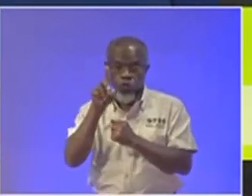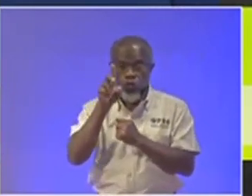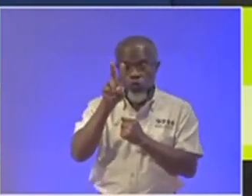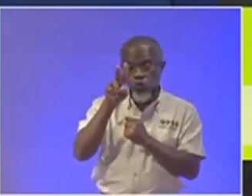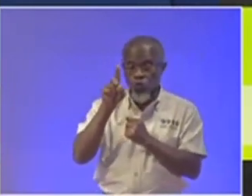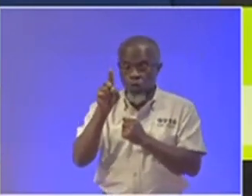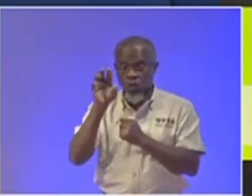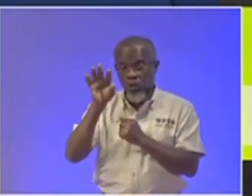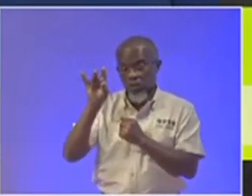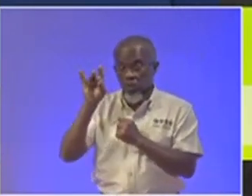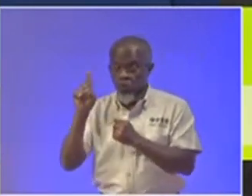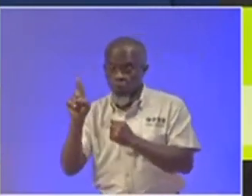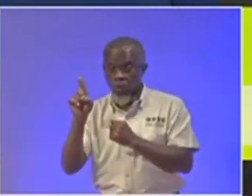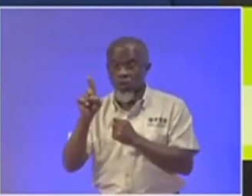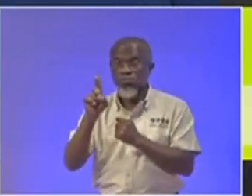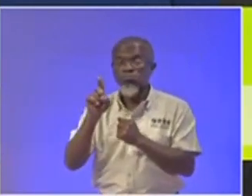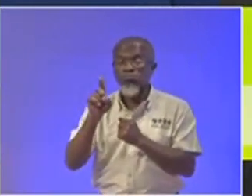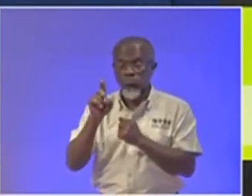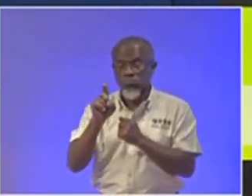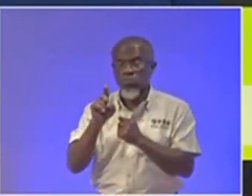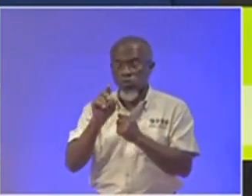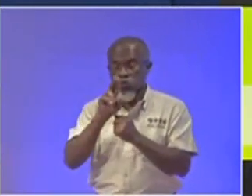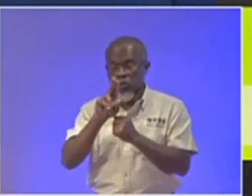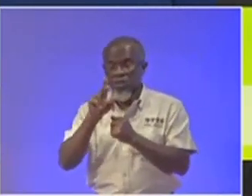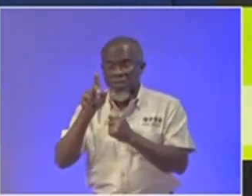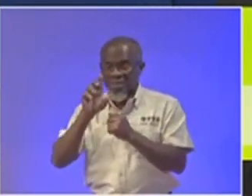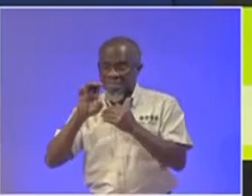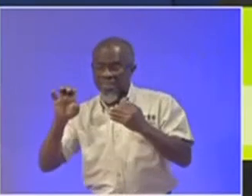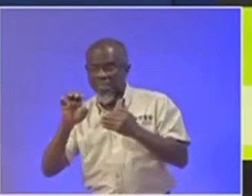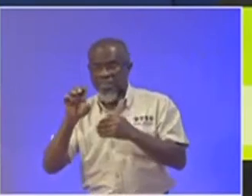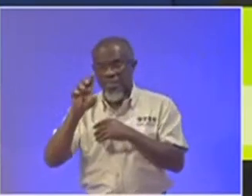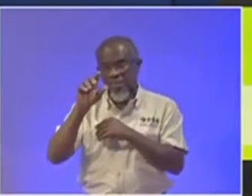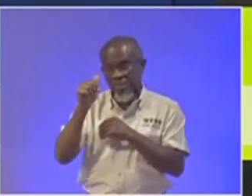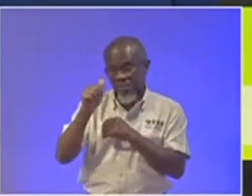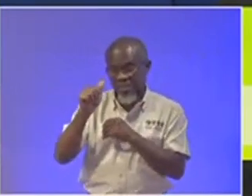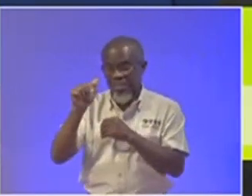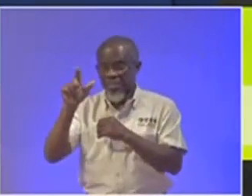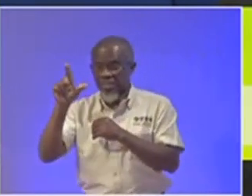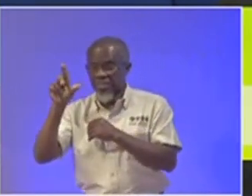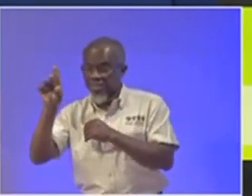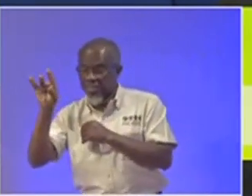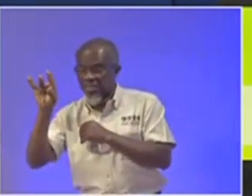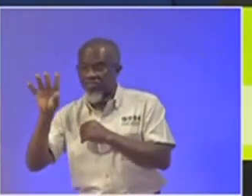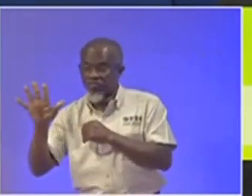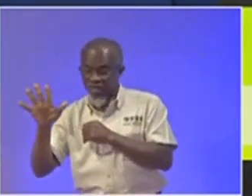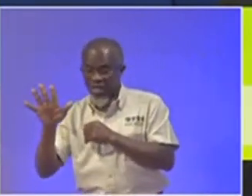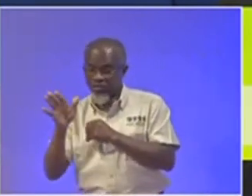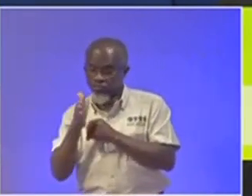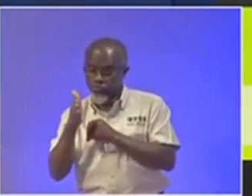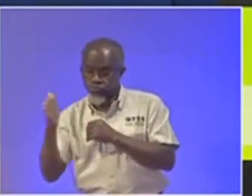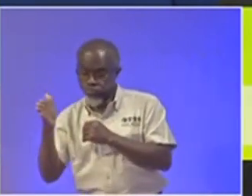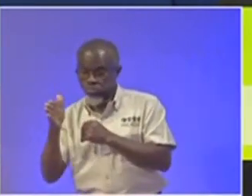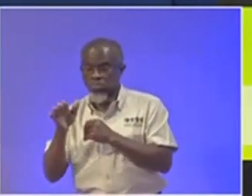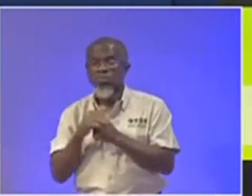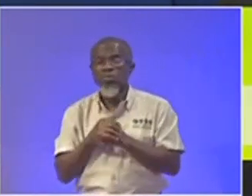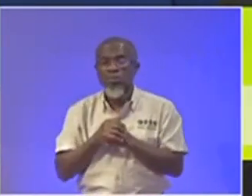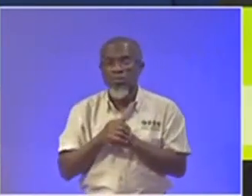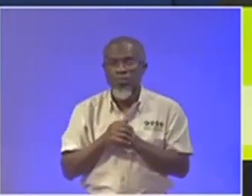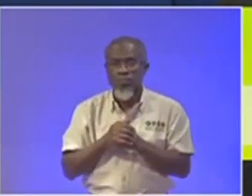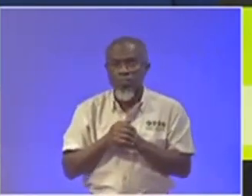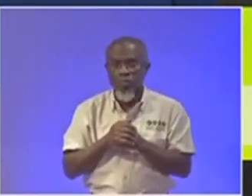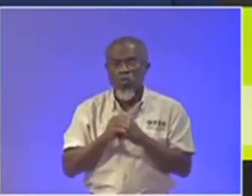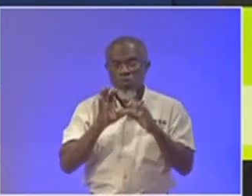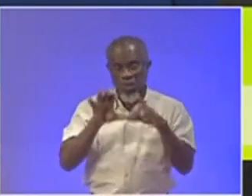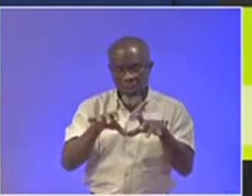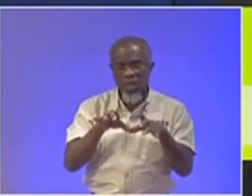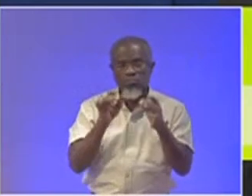622-2181, extension 1035, extension 1036, straight to extension 1038. they would